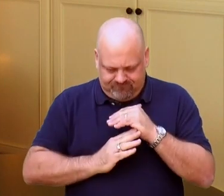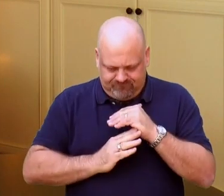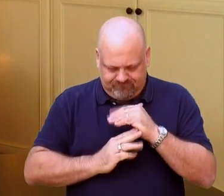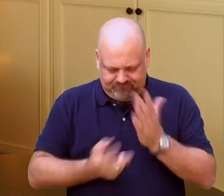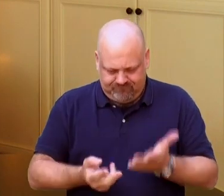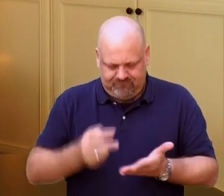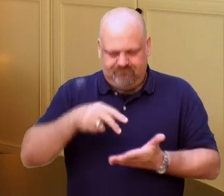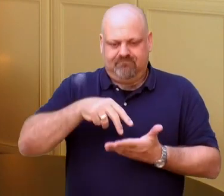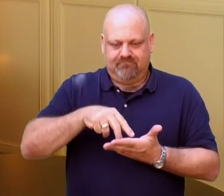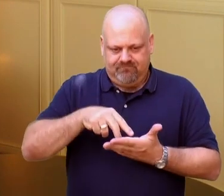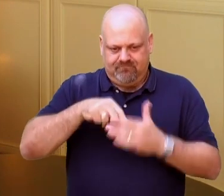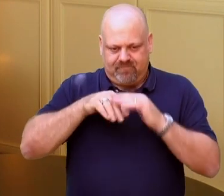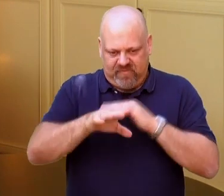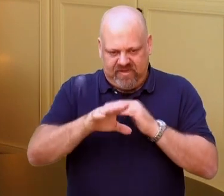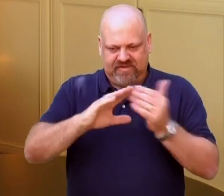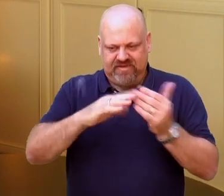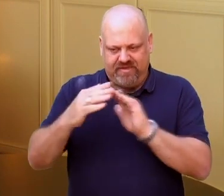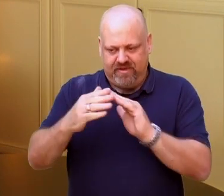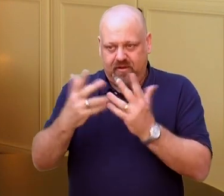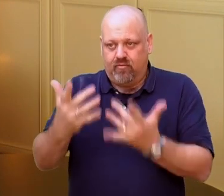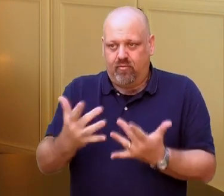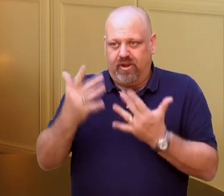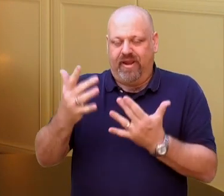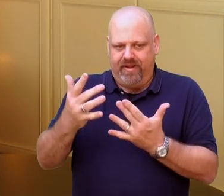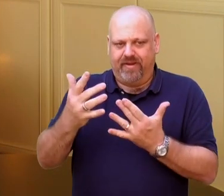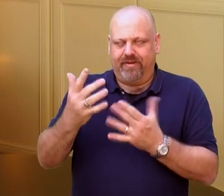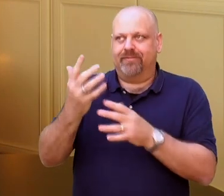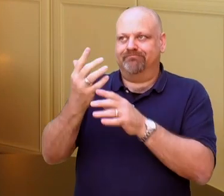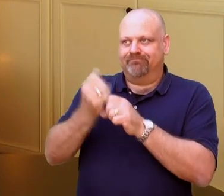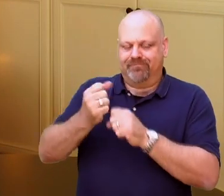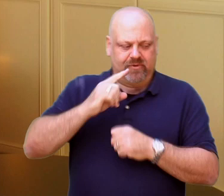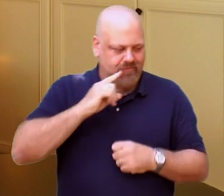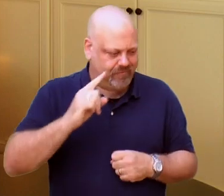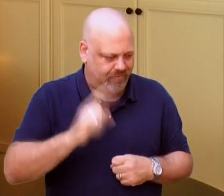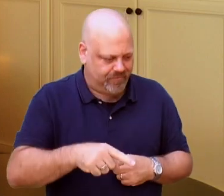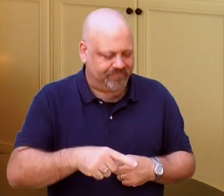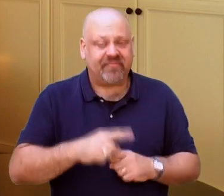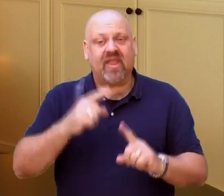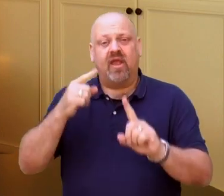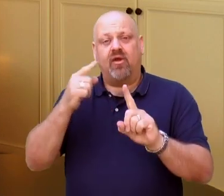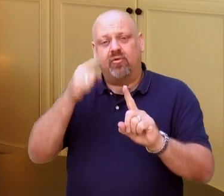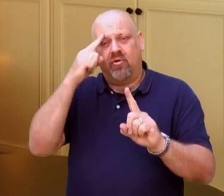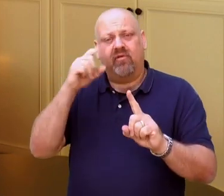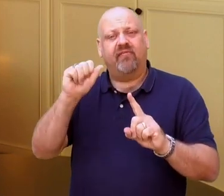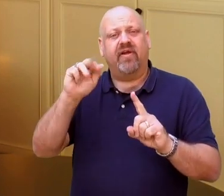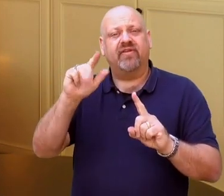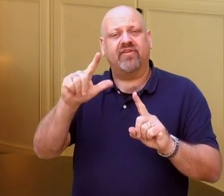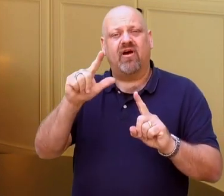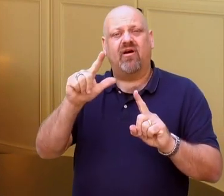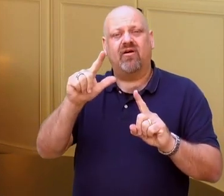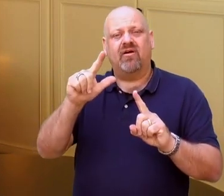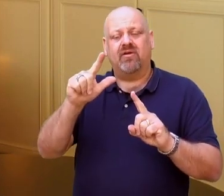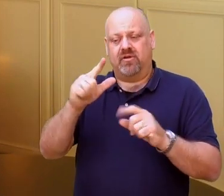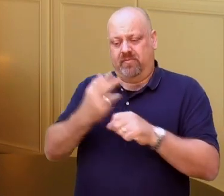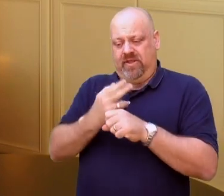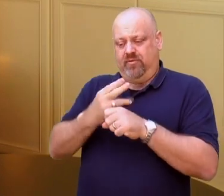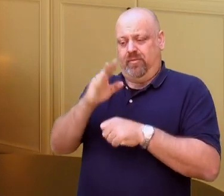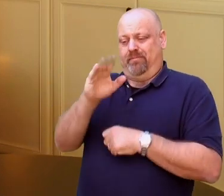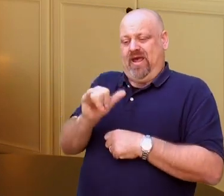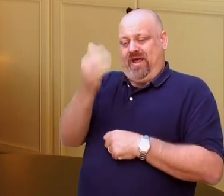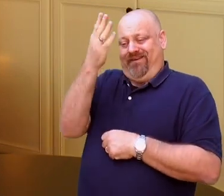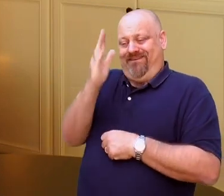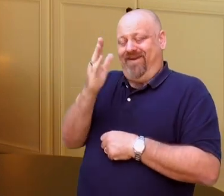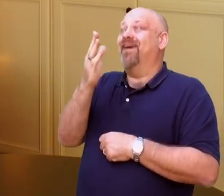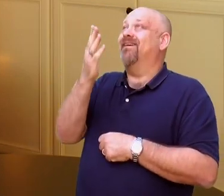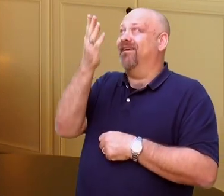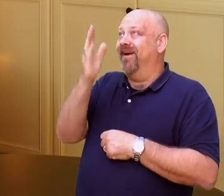up and went into the city and waited to be told. In order for Saul to be used by God, he would have to